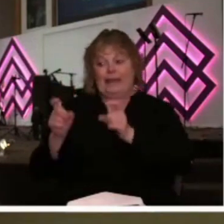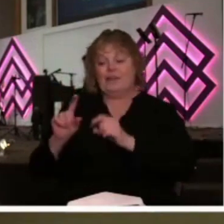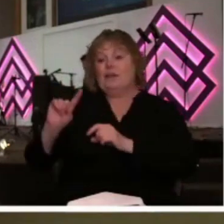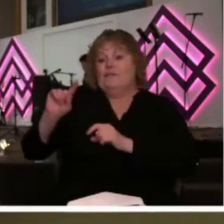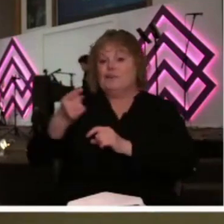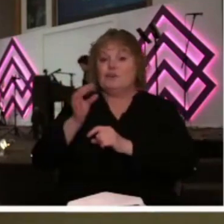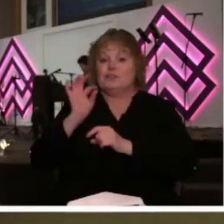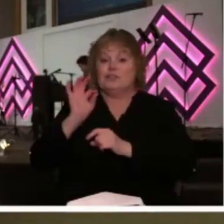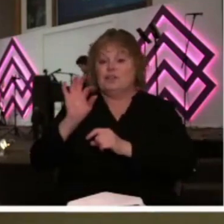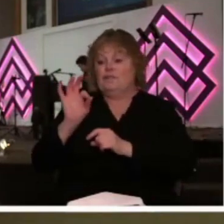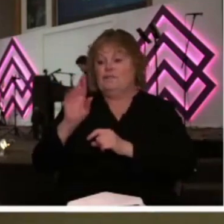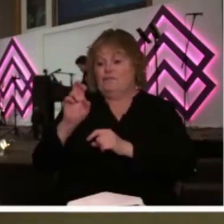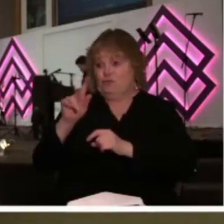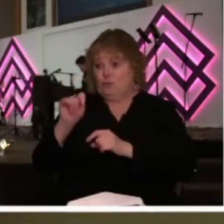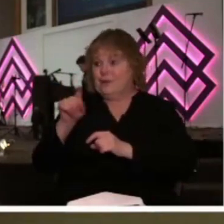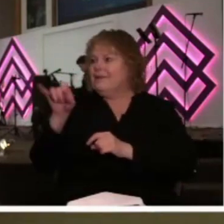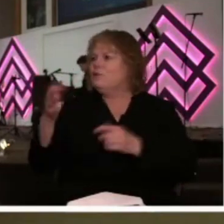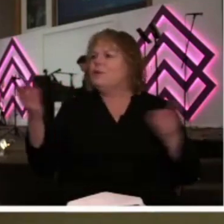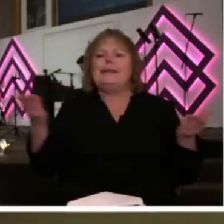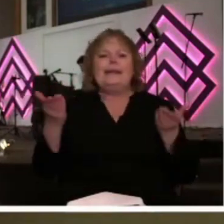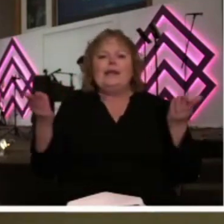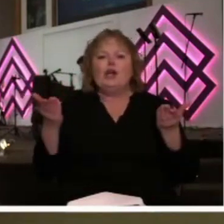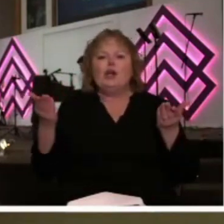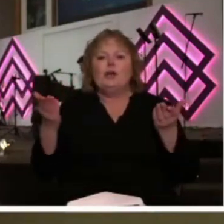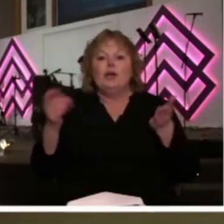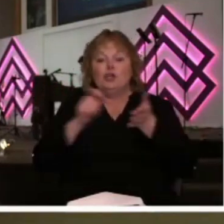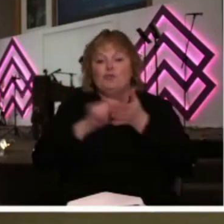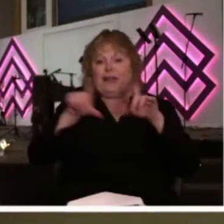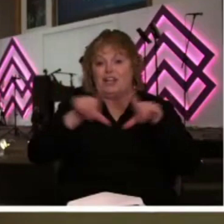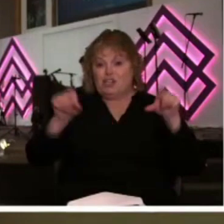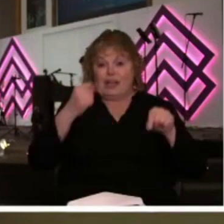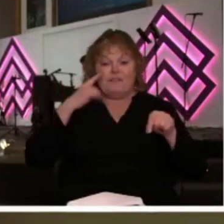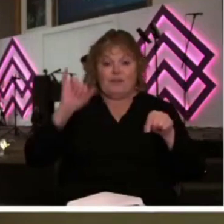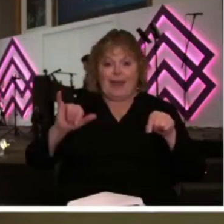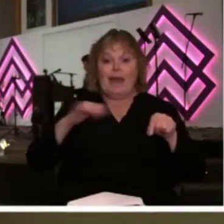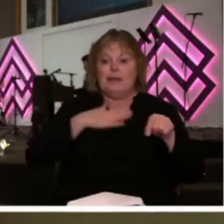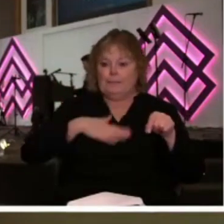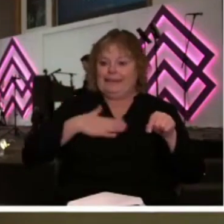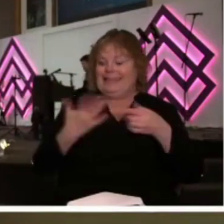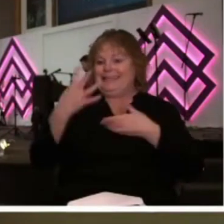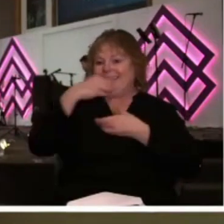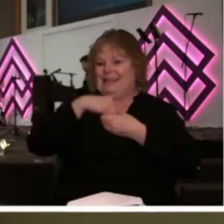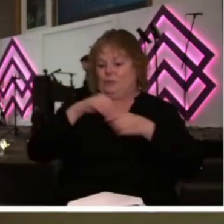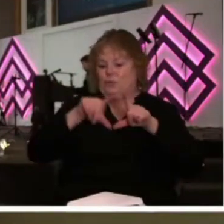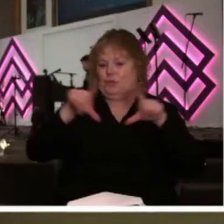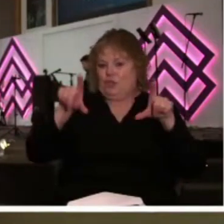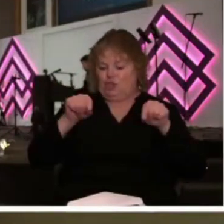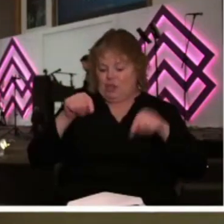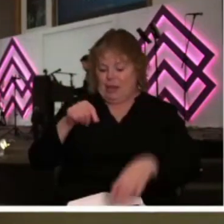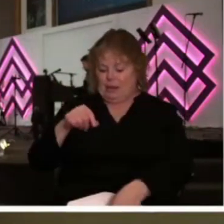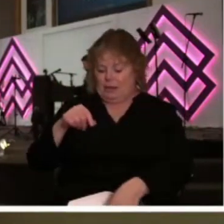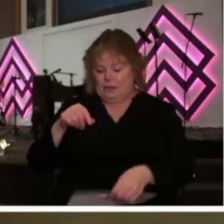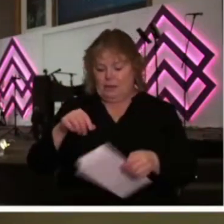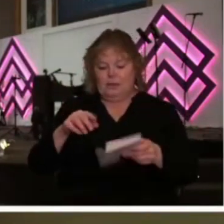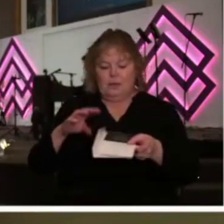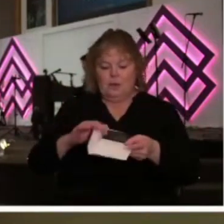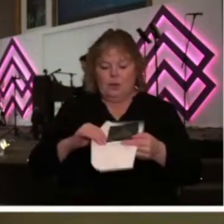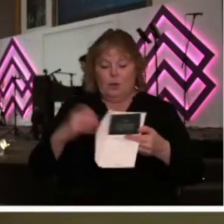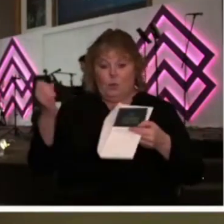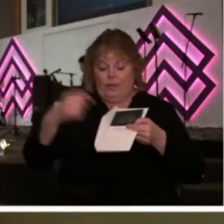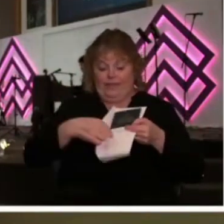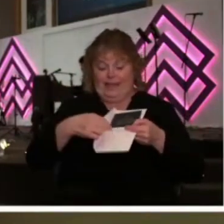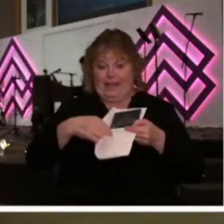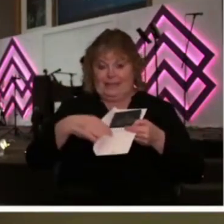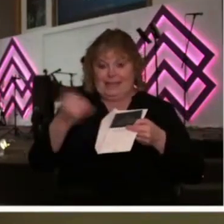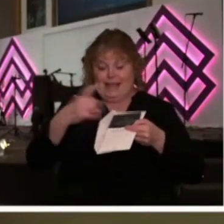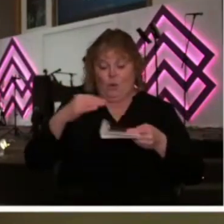which I hope all of you are, if you're here today and you're writing a check for that, then we want you to include the check in with your pledge form and put